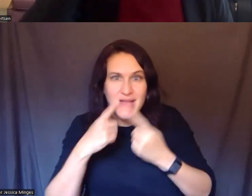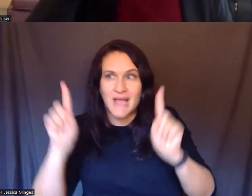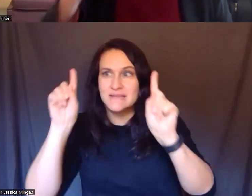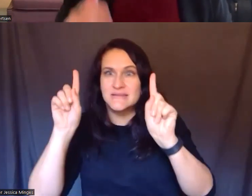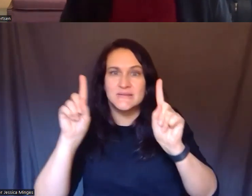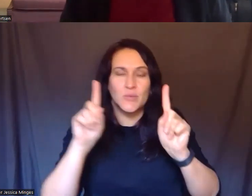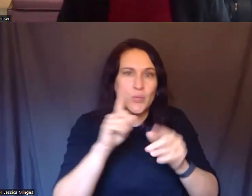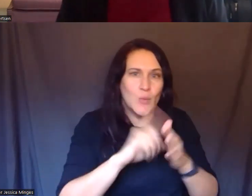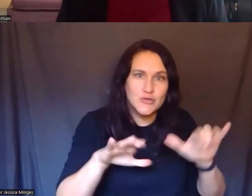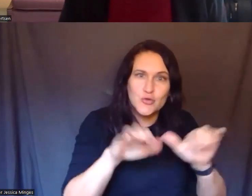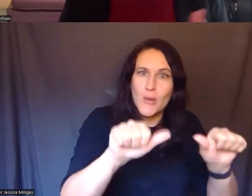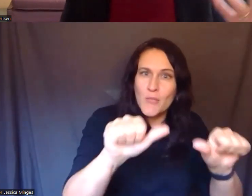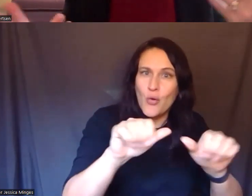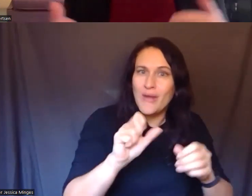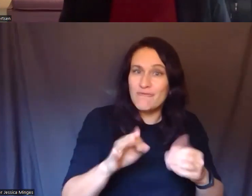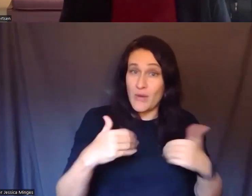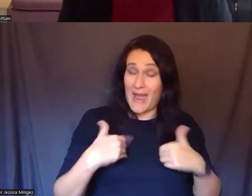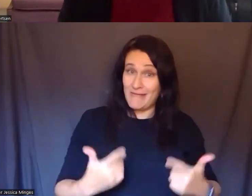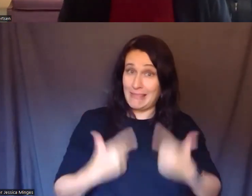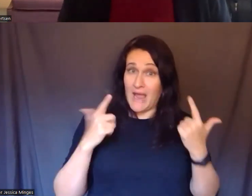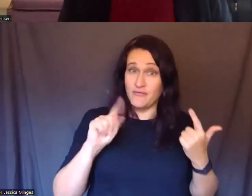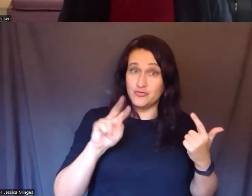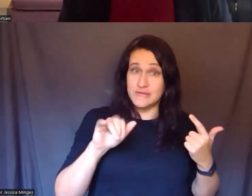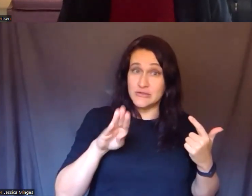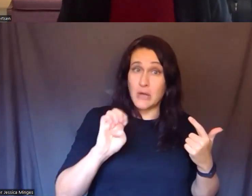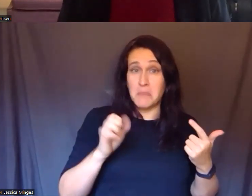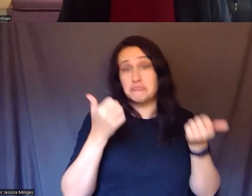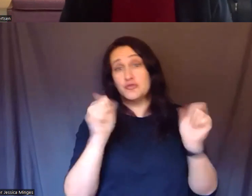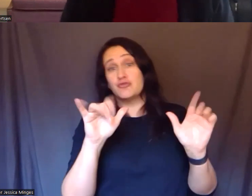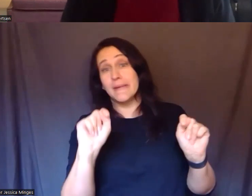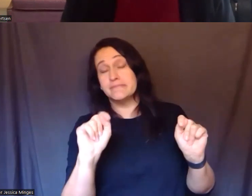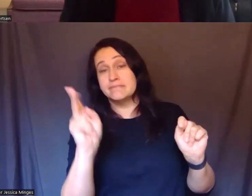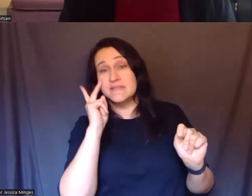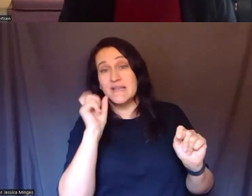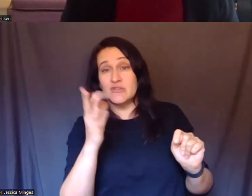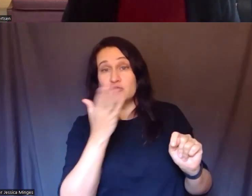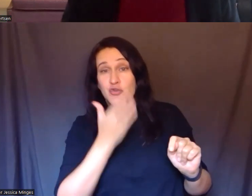If you have Live Transcribe, give it a shot and let us know if it's good in noise.